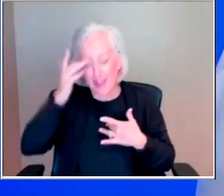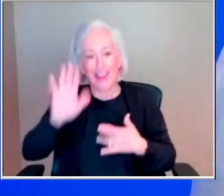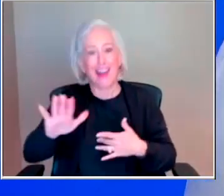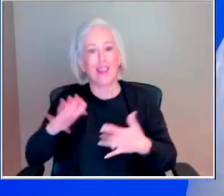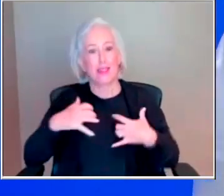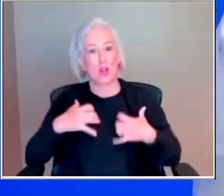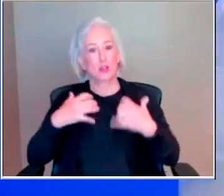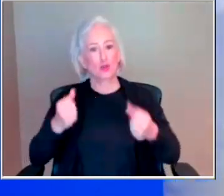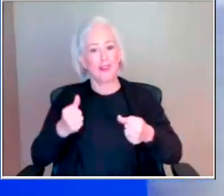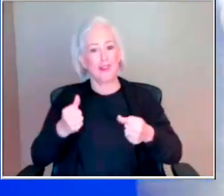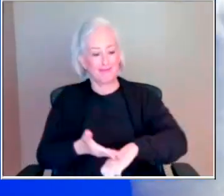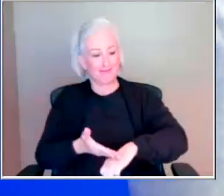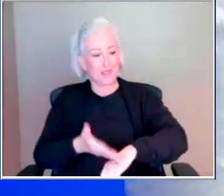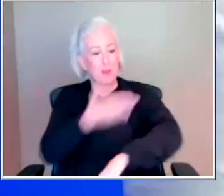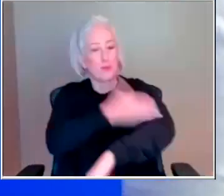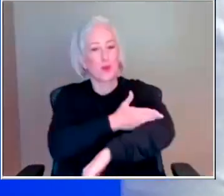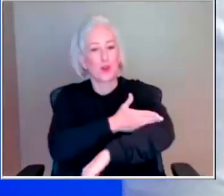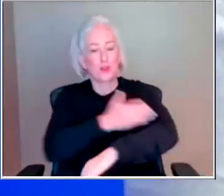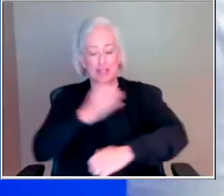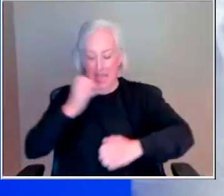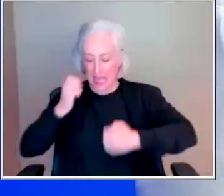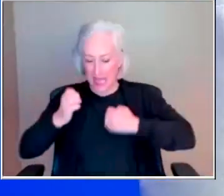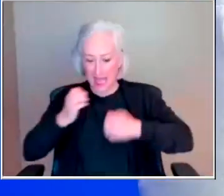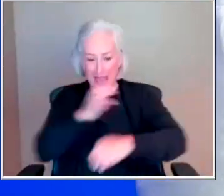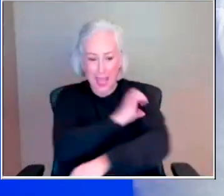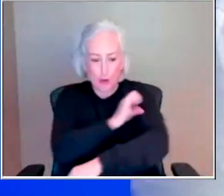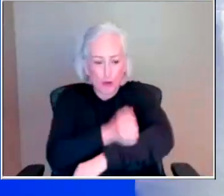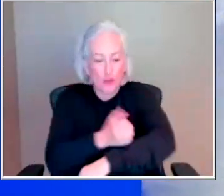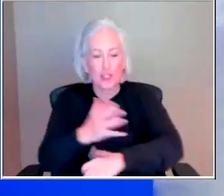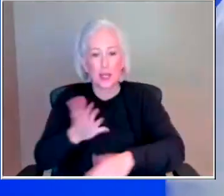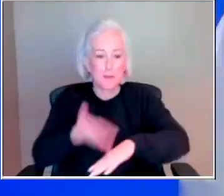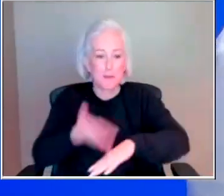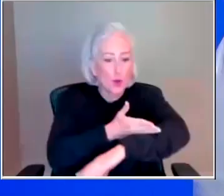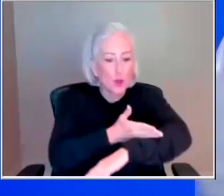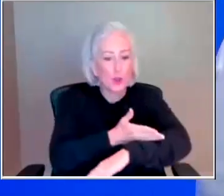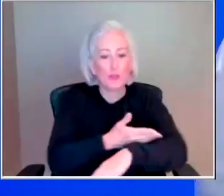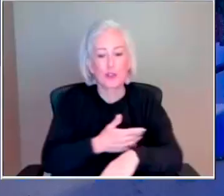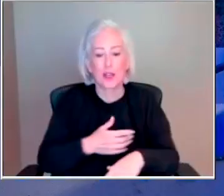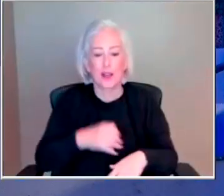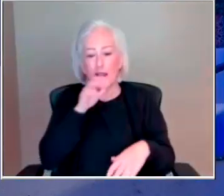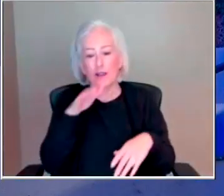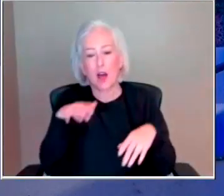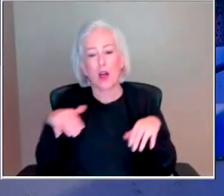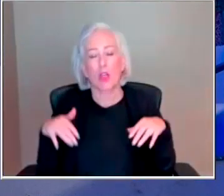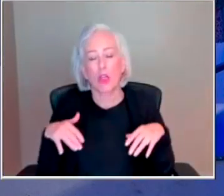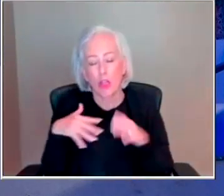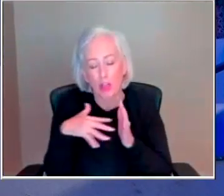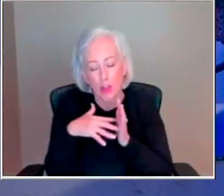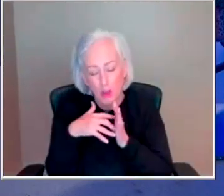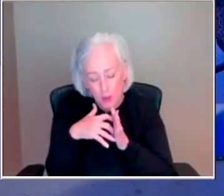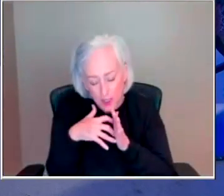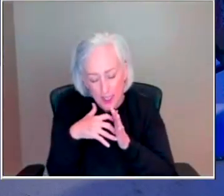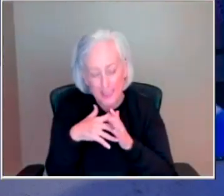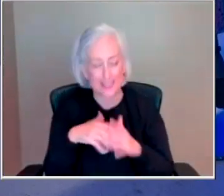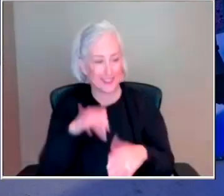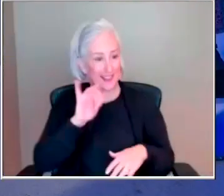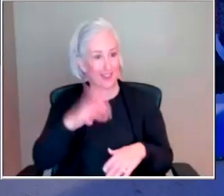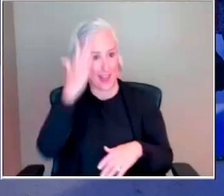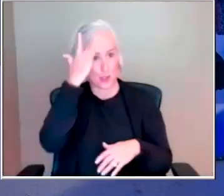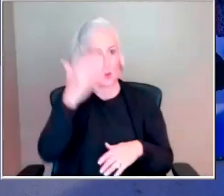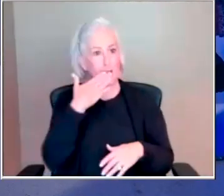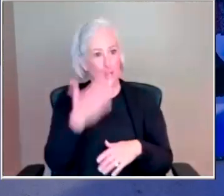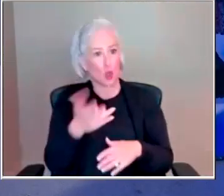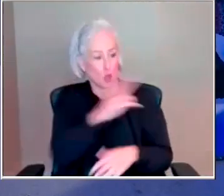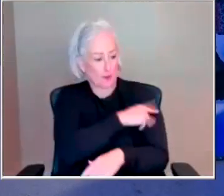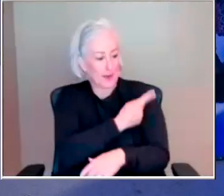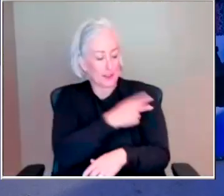overall, energy, and no longer so deconditioned. And that's why they need to be good patients. Yeah, Yes. not just before and during,